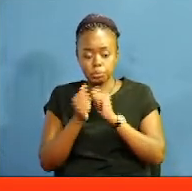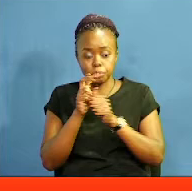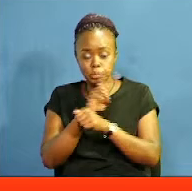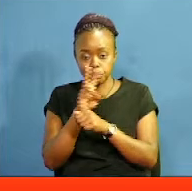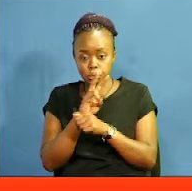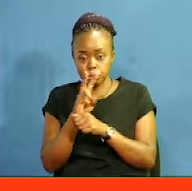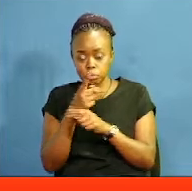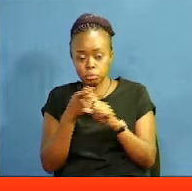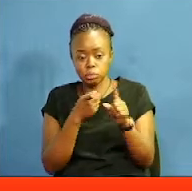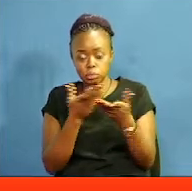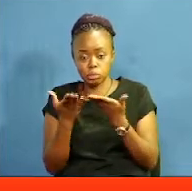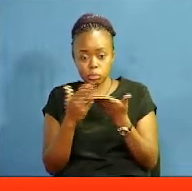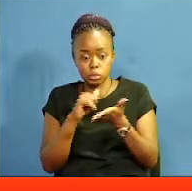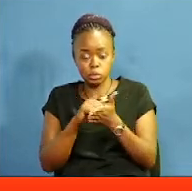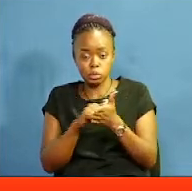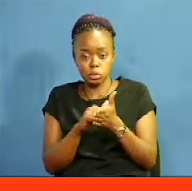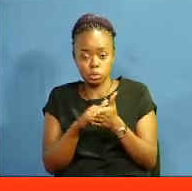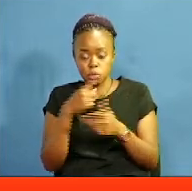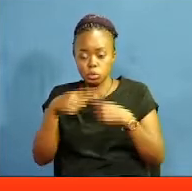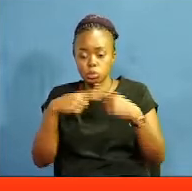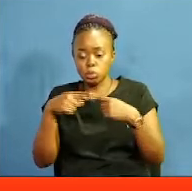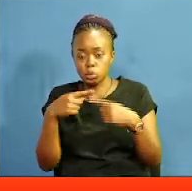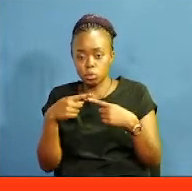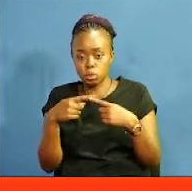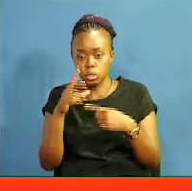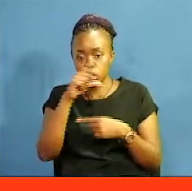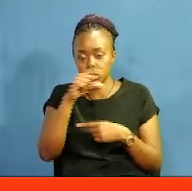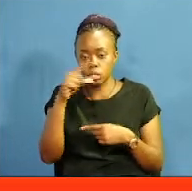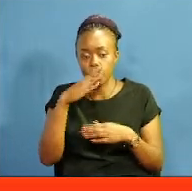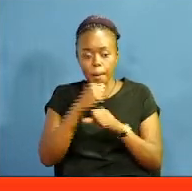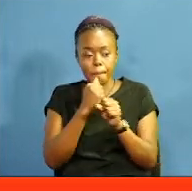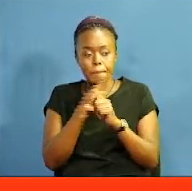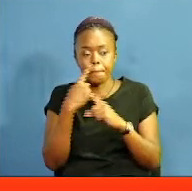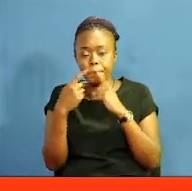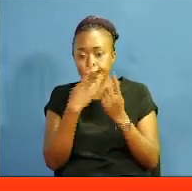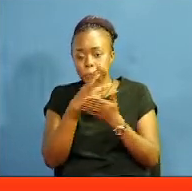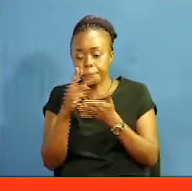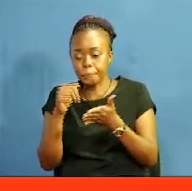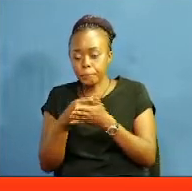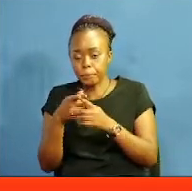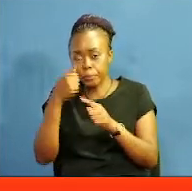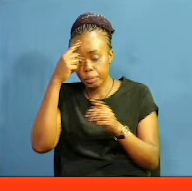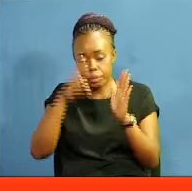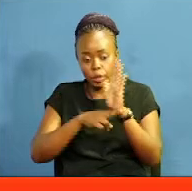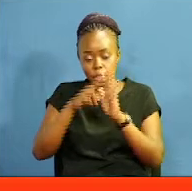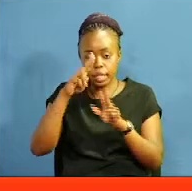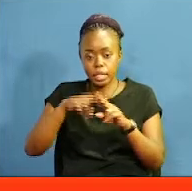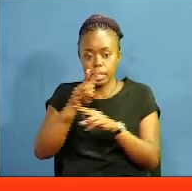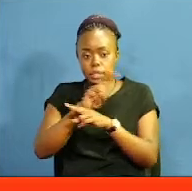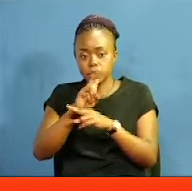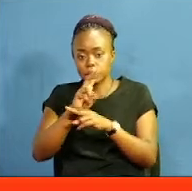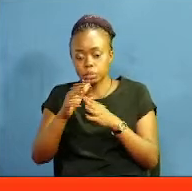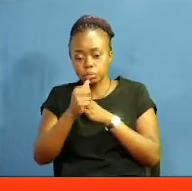We've seen from that endorsement when Gideon Moi was making a declaration of him going for the top seat, yes, we